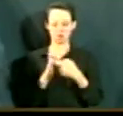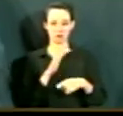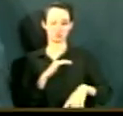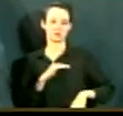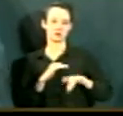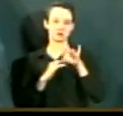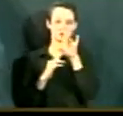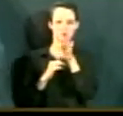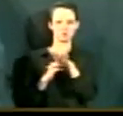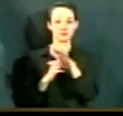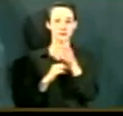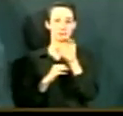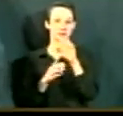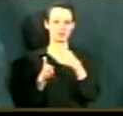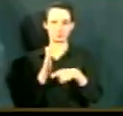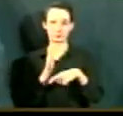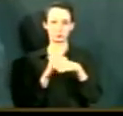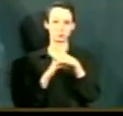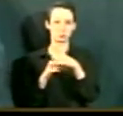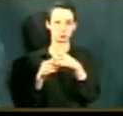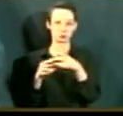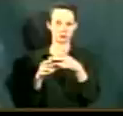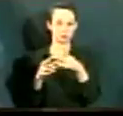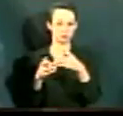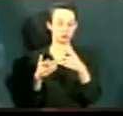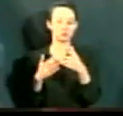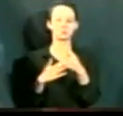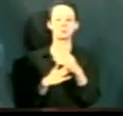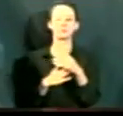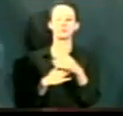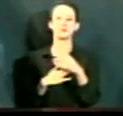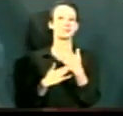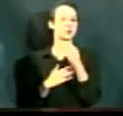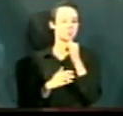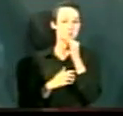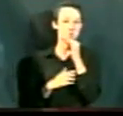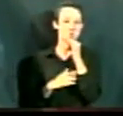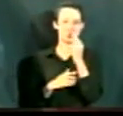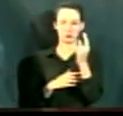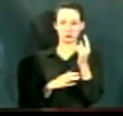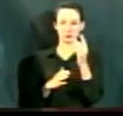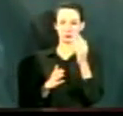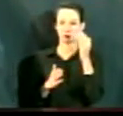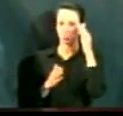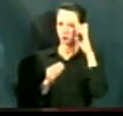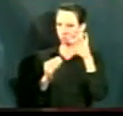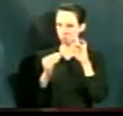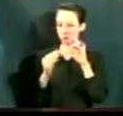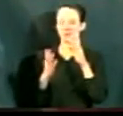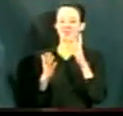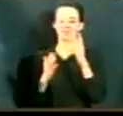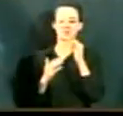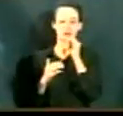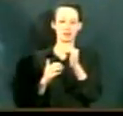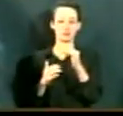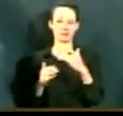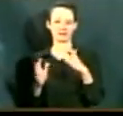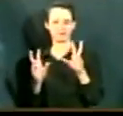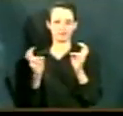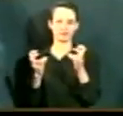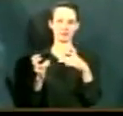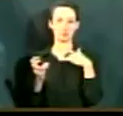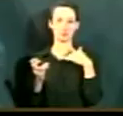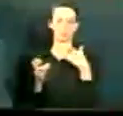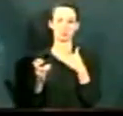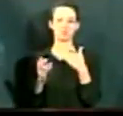fees that's charged That's to correct. You won't me. feel it. It will come off your balance. Right, right. I understand that. But that still is. It's a fee to you.